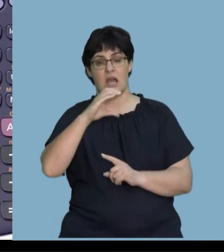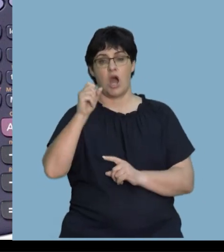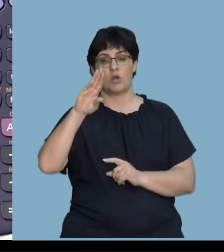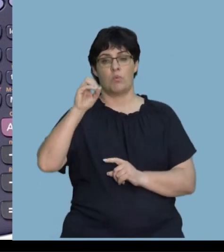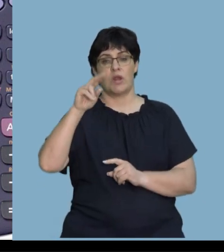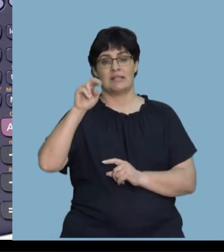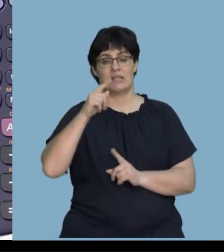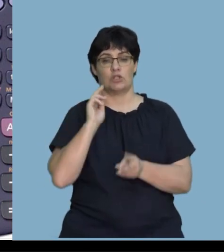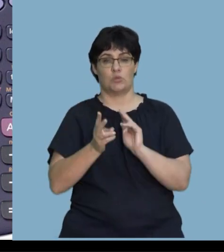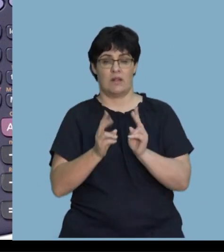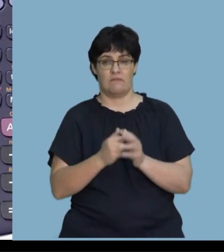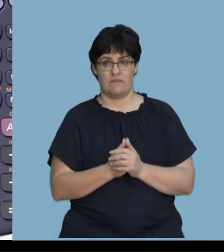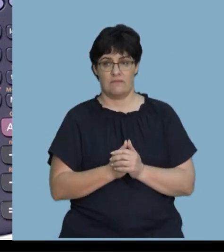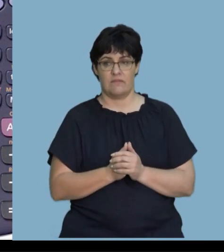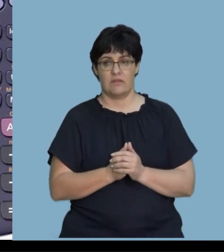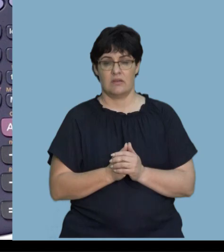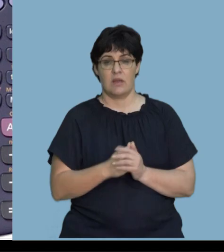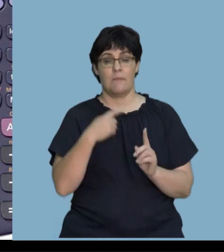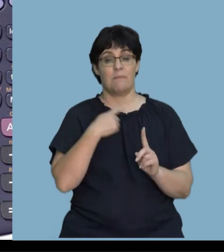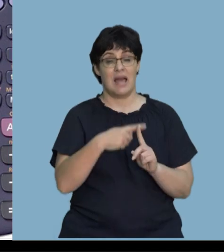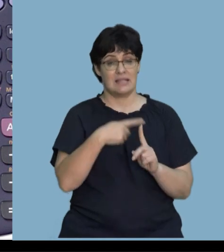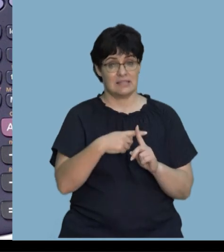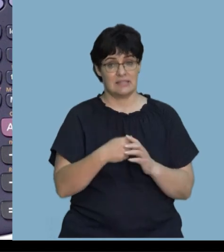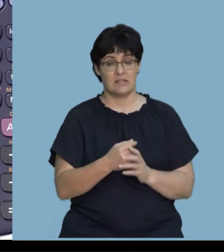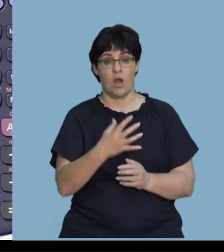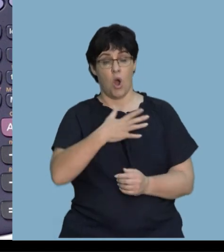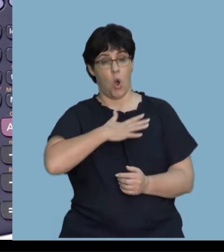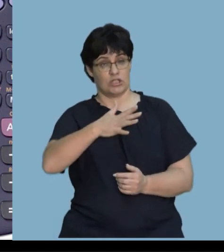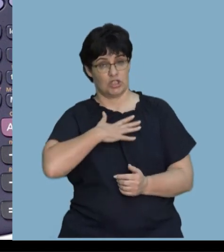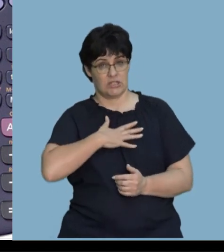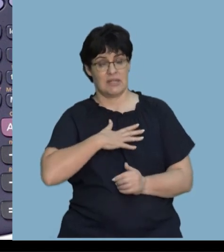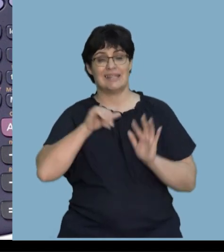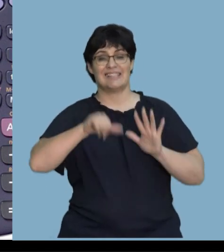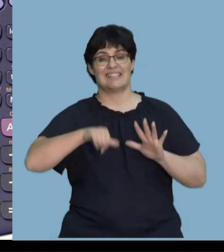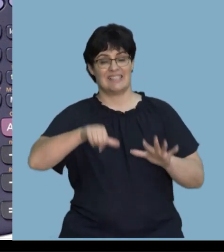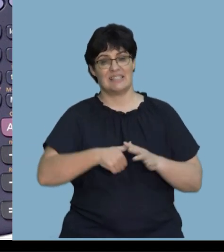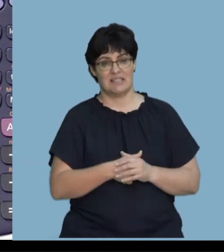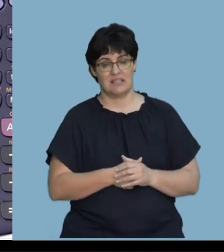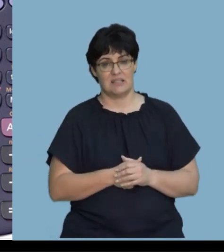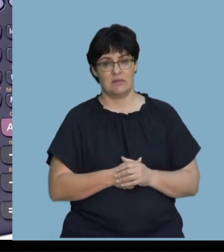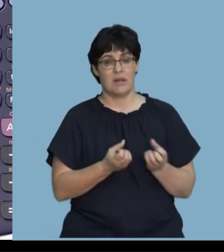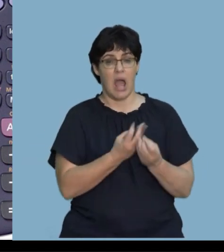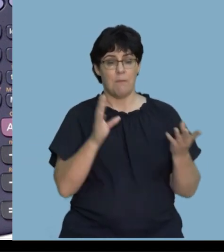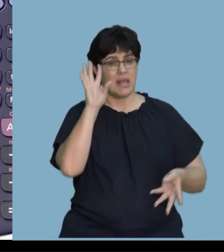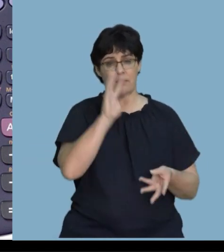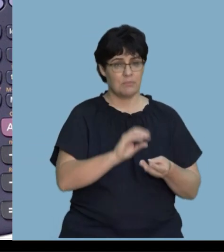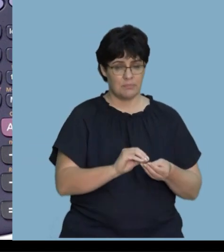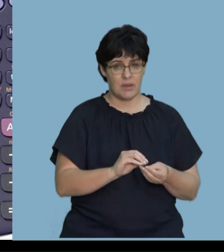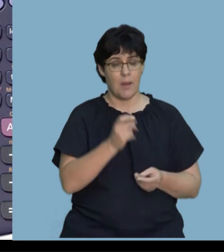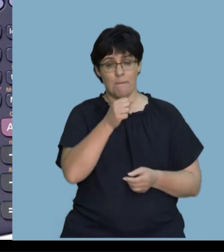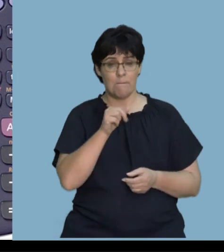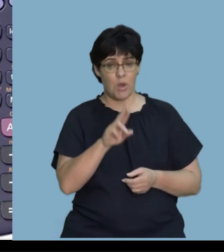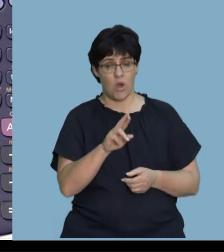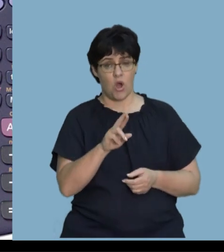12. Okay, plus the oxygen, which is 16. But how many of them do we have per